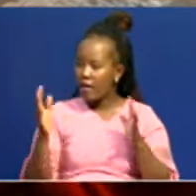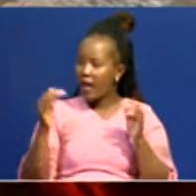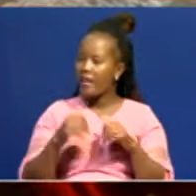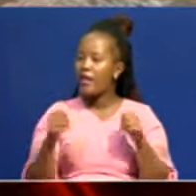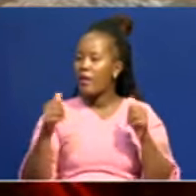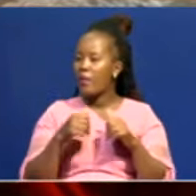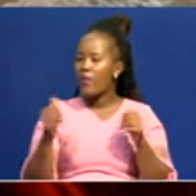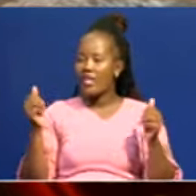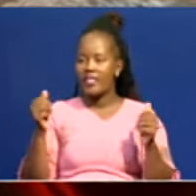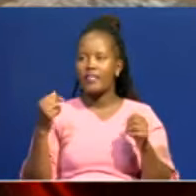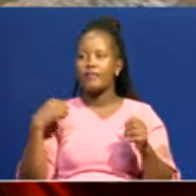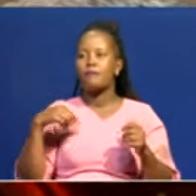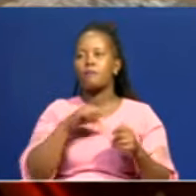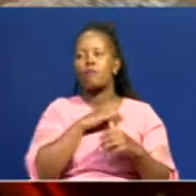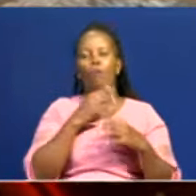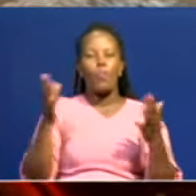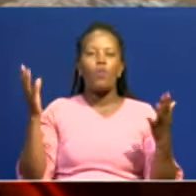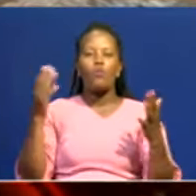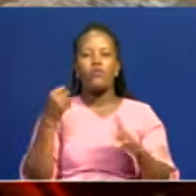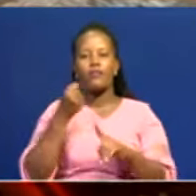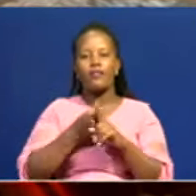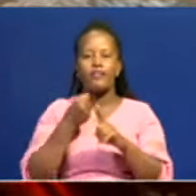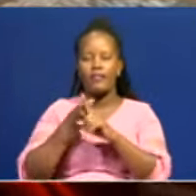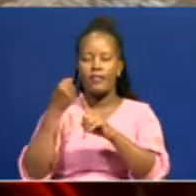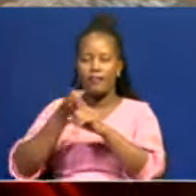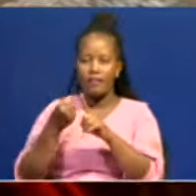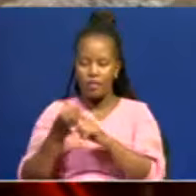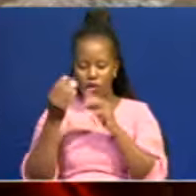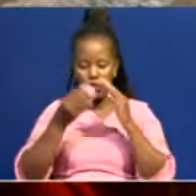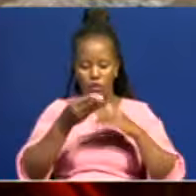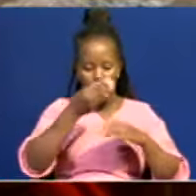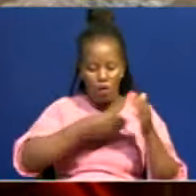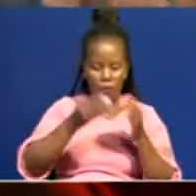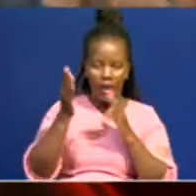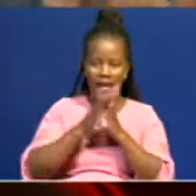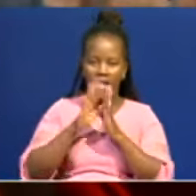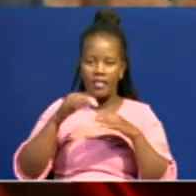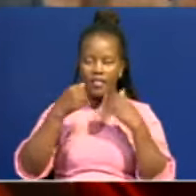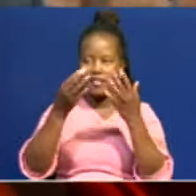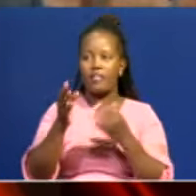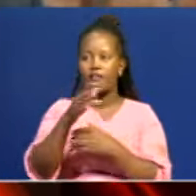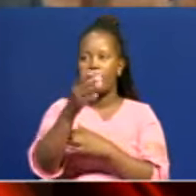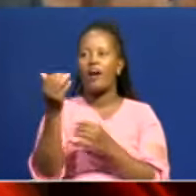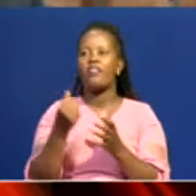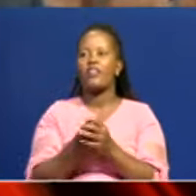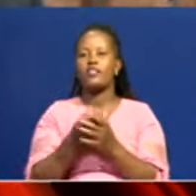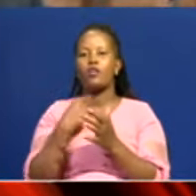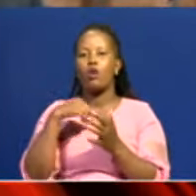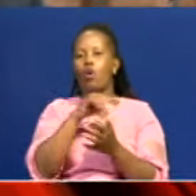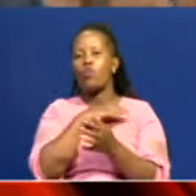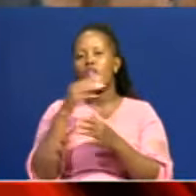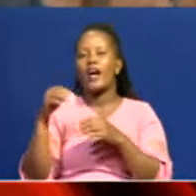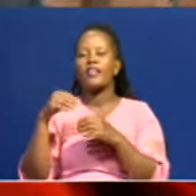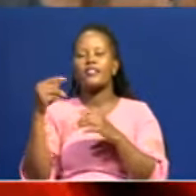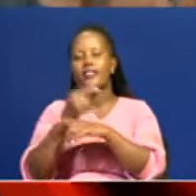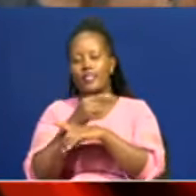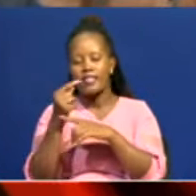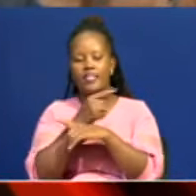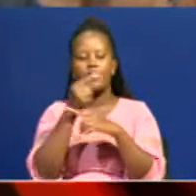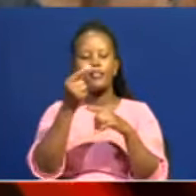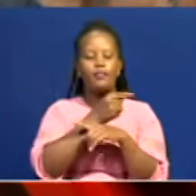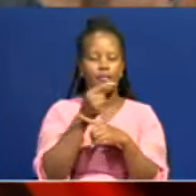nyingine sisi ndio tutakuwa pioneer ya kununuliwa halafu kupewa kikundi zingine. Tumepewa mafunzo ya